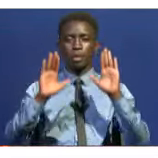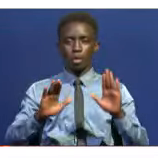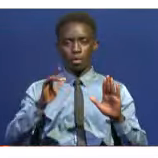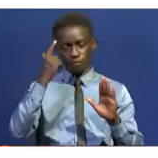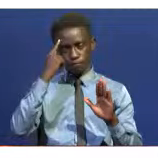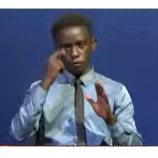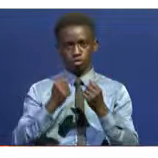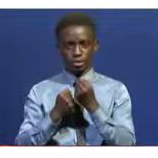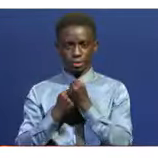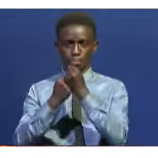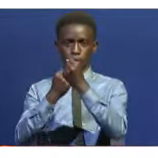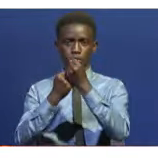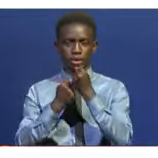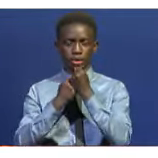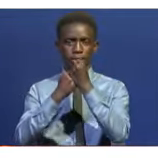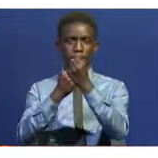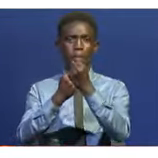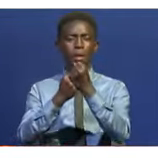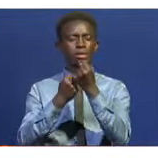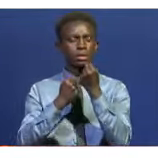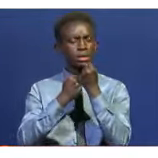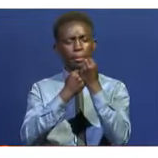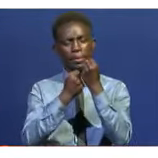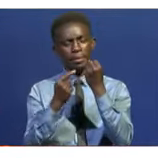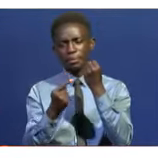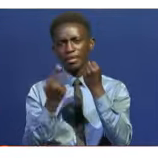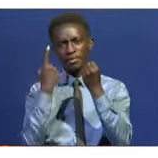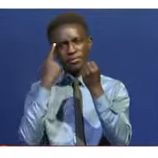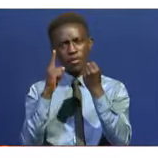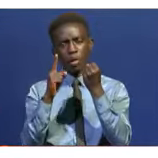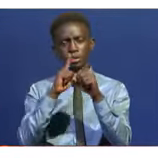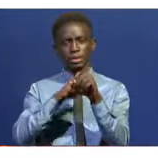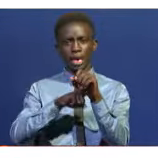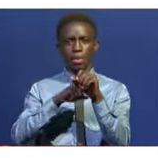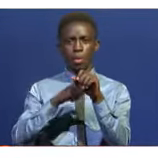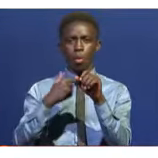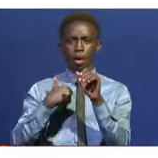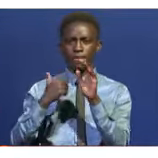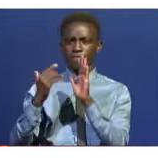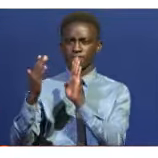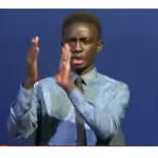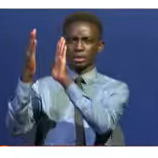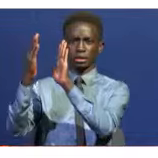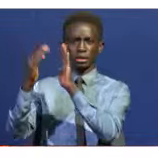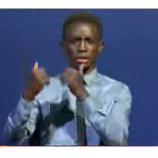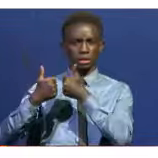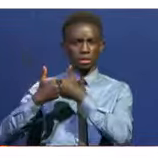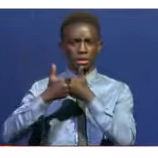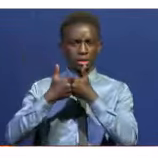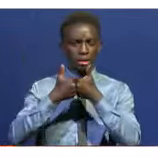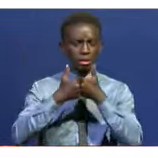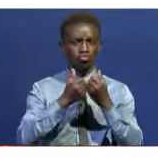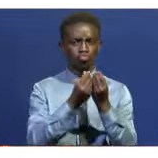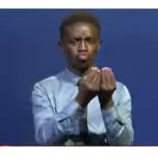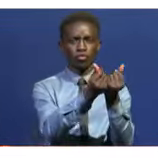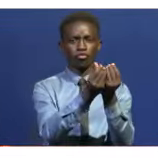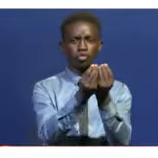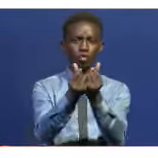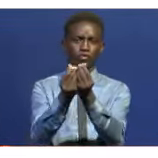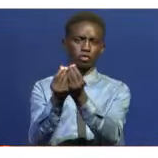in facing the complexities of our region and the broader continent. Let us